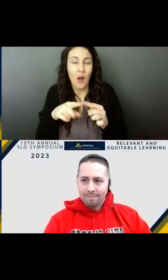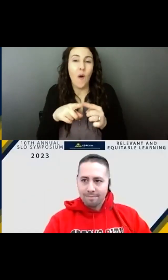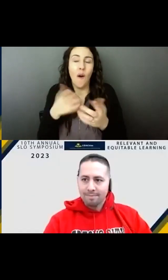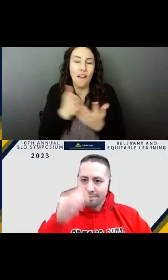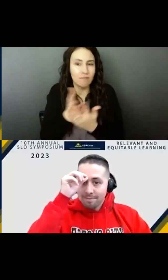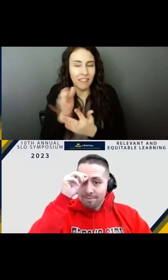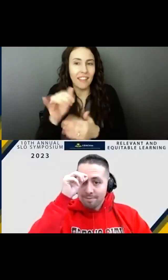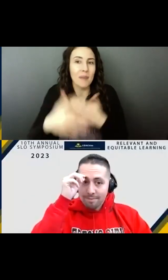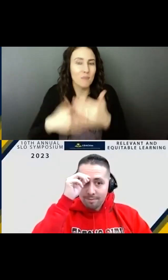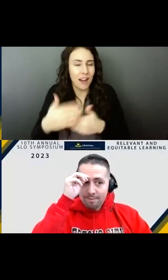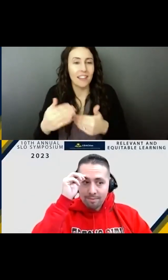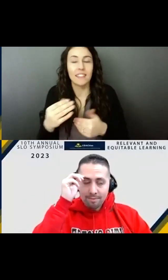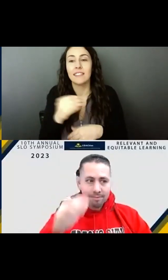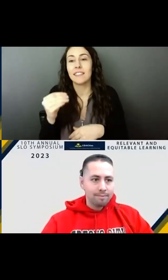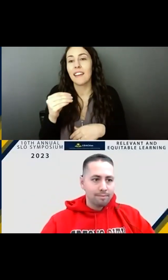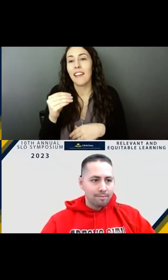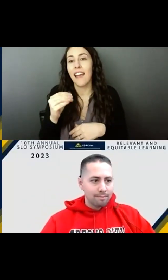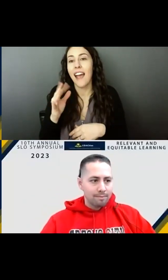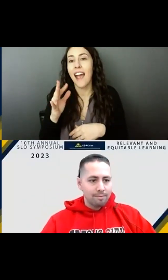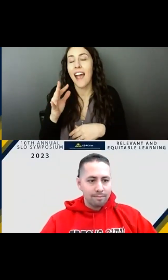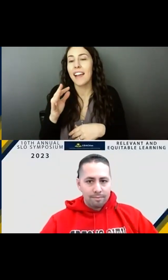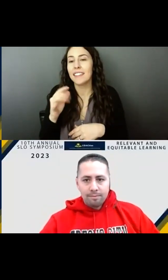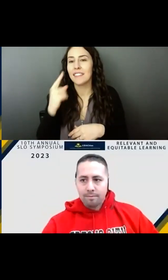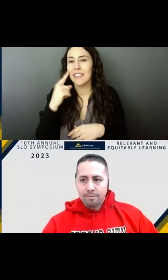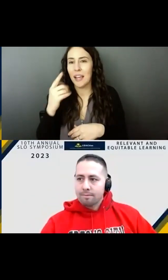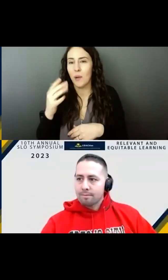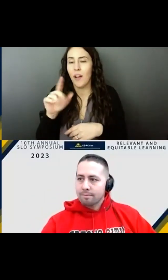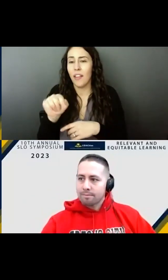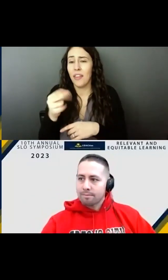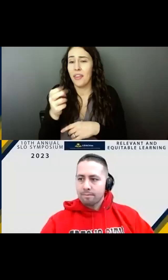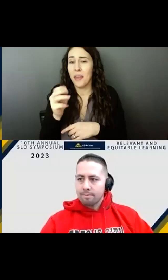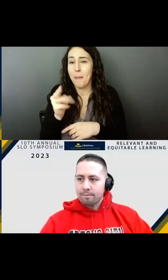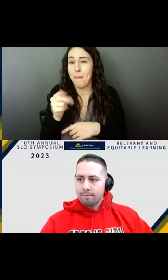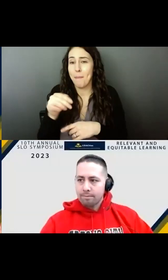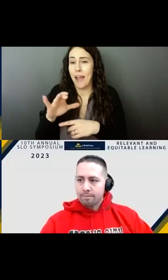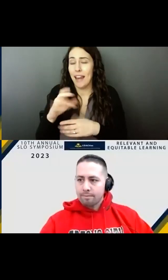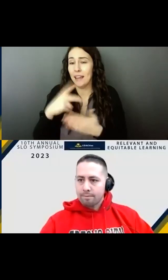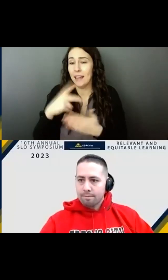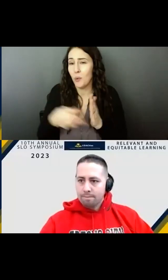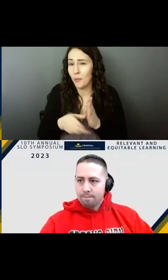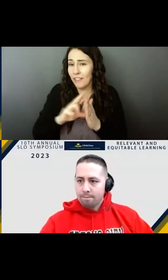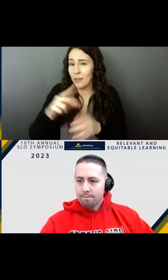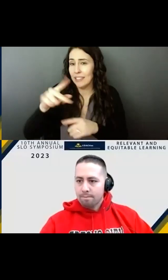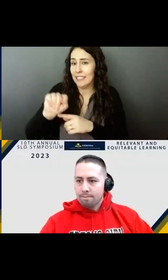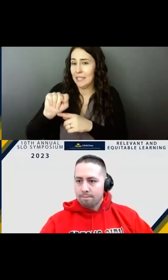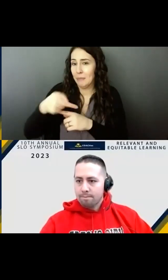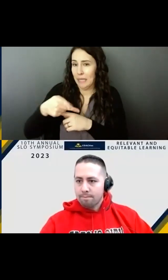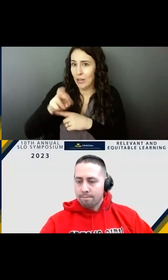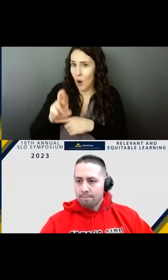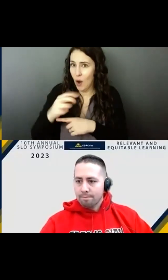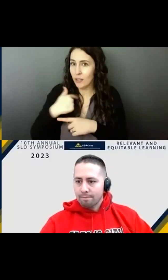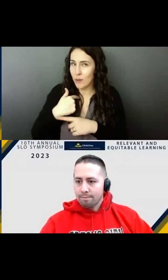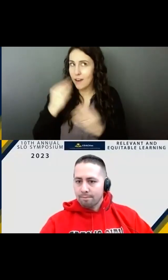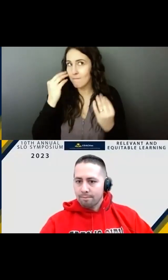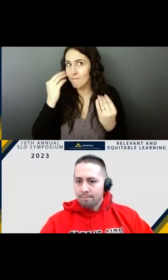are embarking upon probably doing a thematic program review. TPR, we have that option. So we've been considering that. And of course, so we're really getting started for